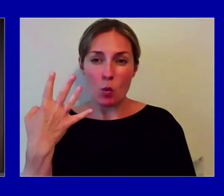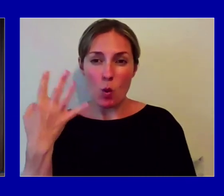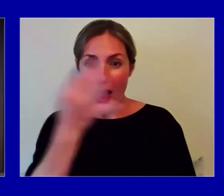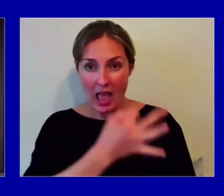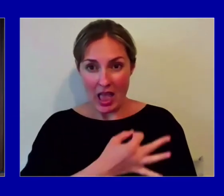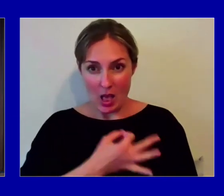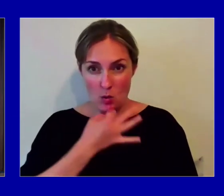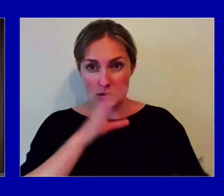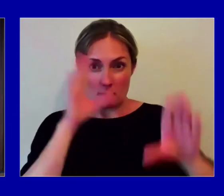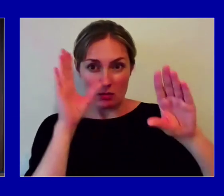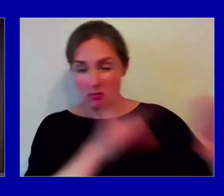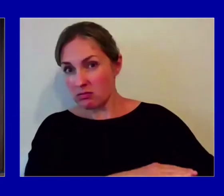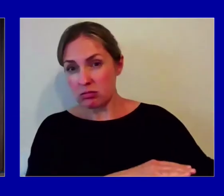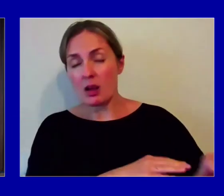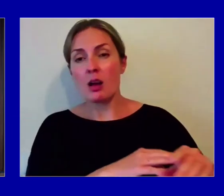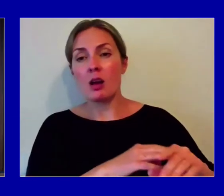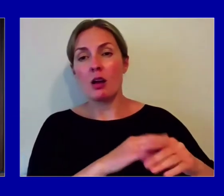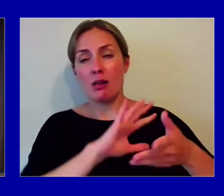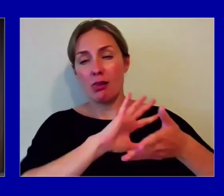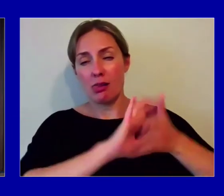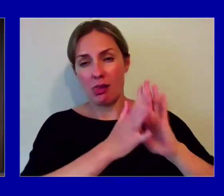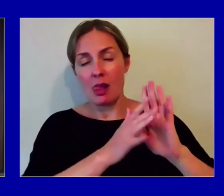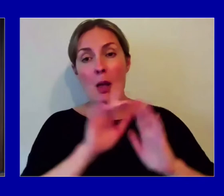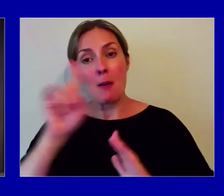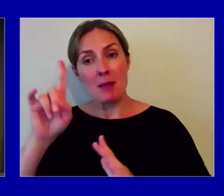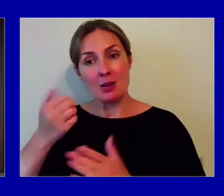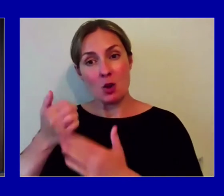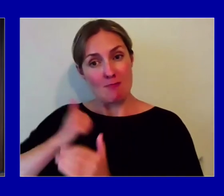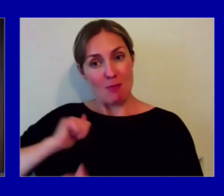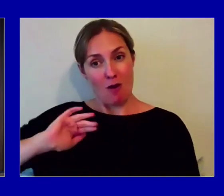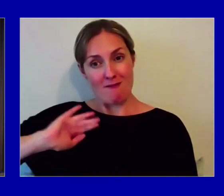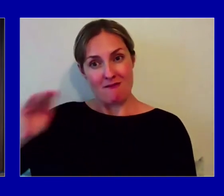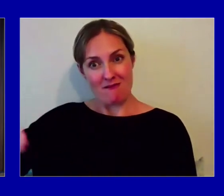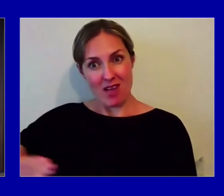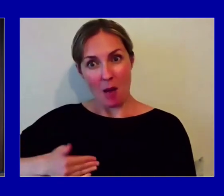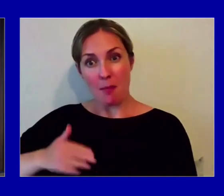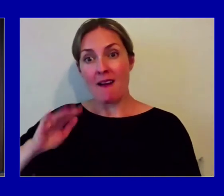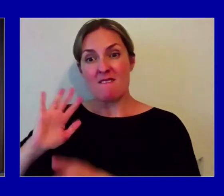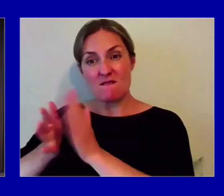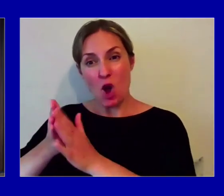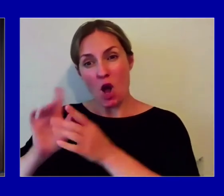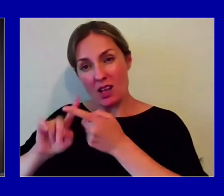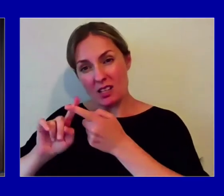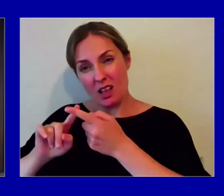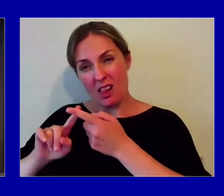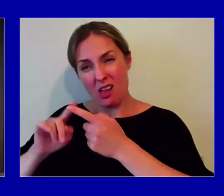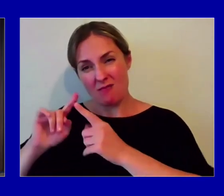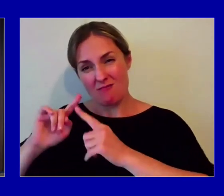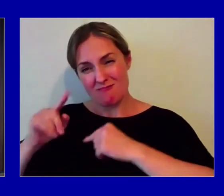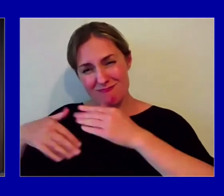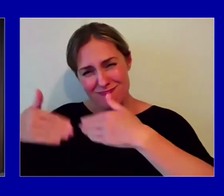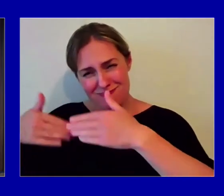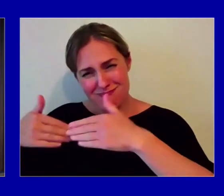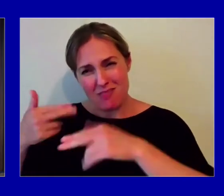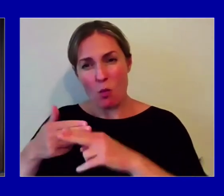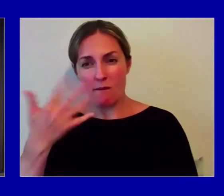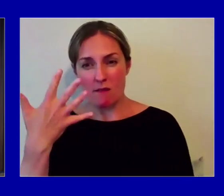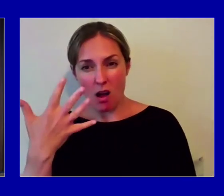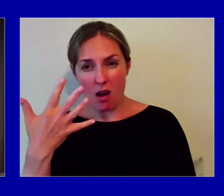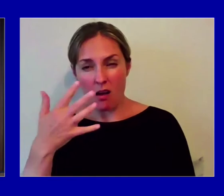and, um, you know, that had its own psychological effect on you. Um, but what